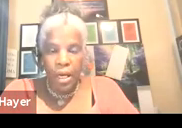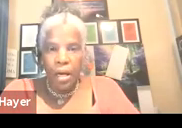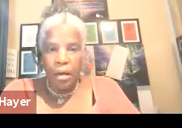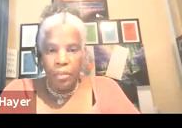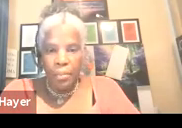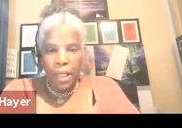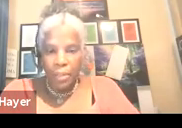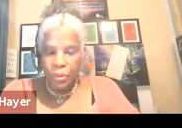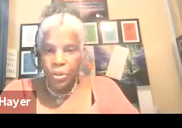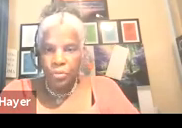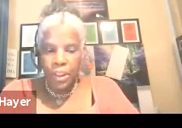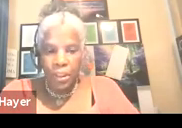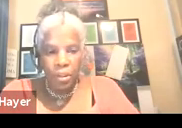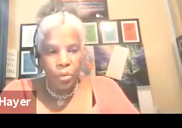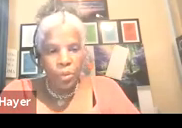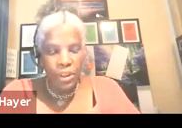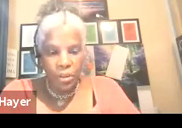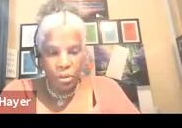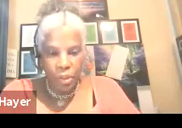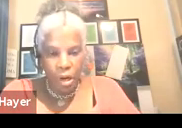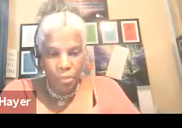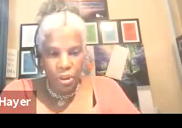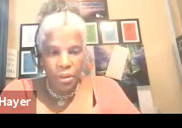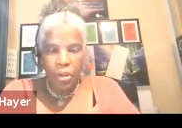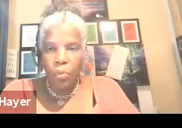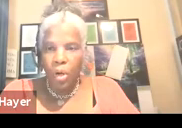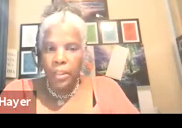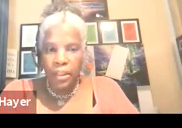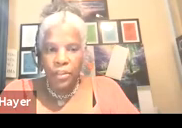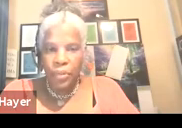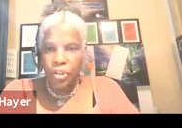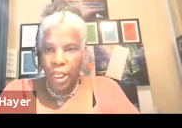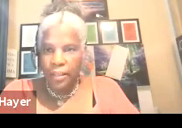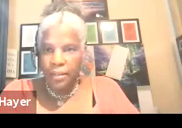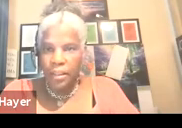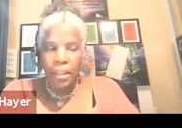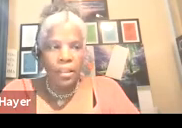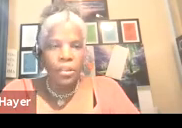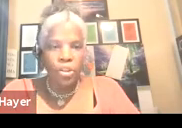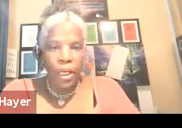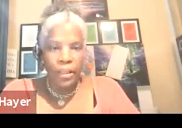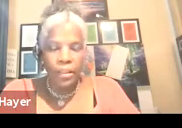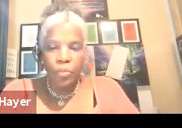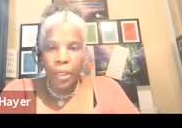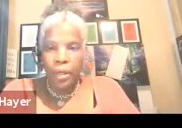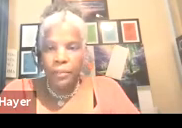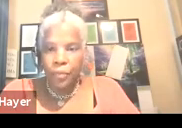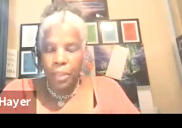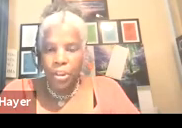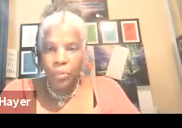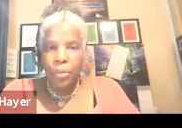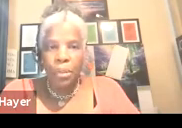information. On the bottom of your screen, you will see two options. One is for the chat. The chat is